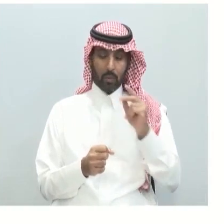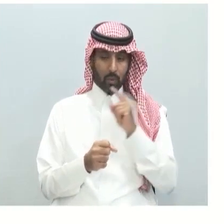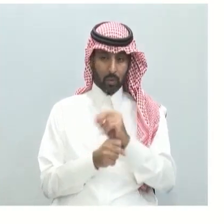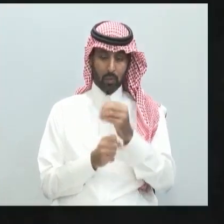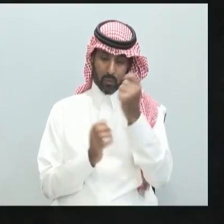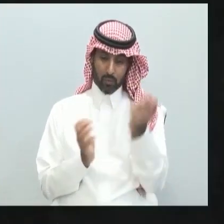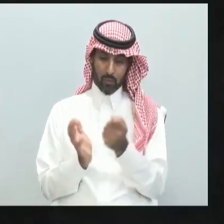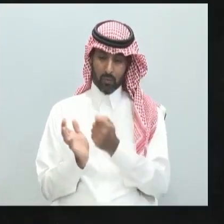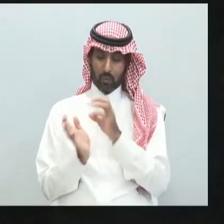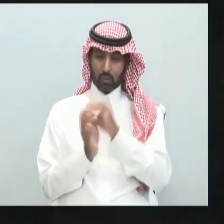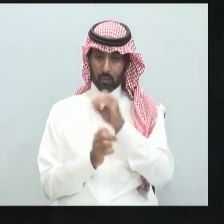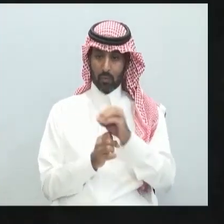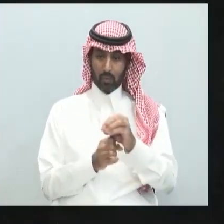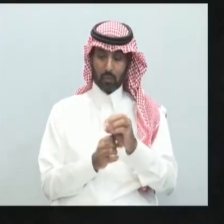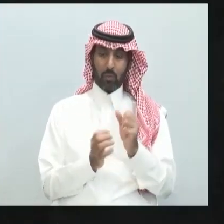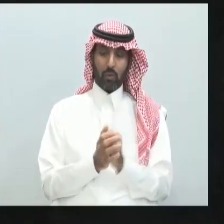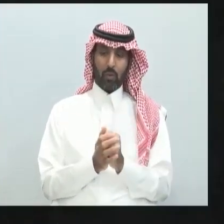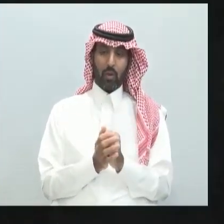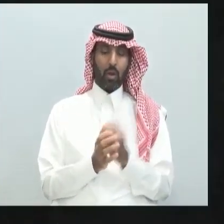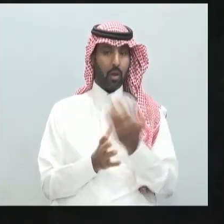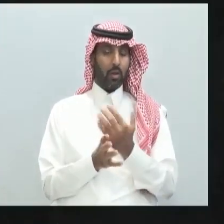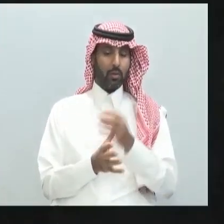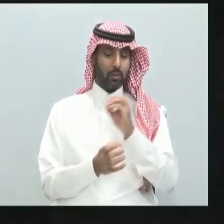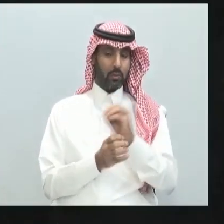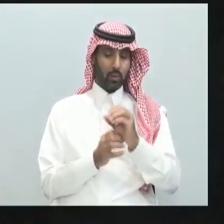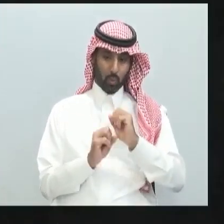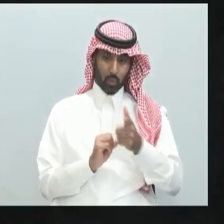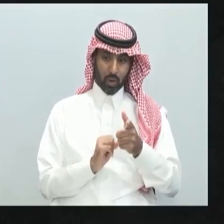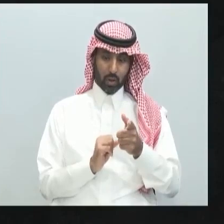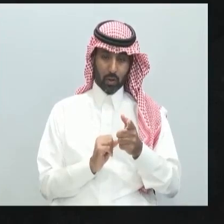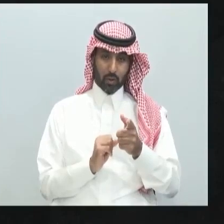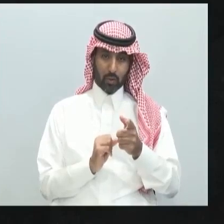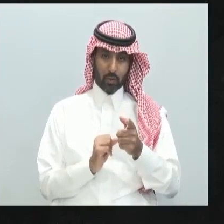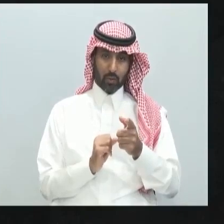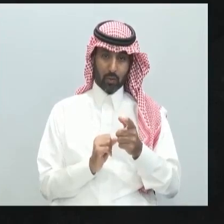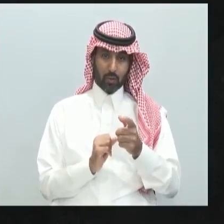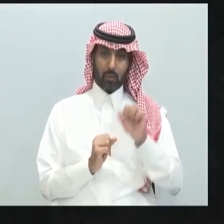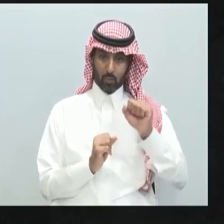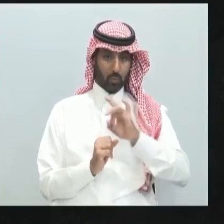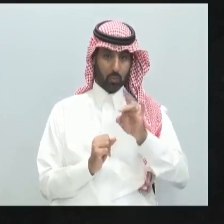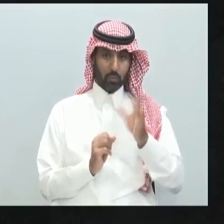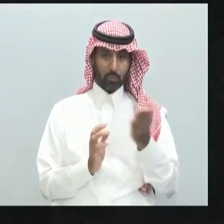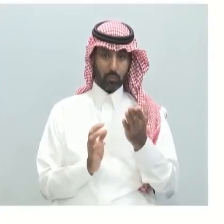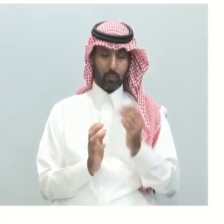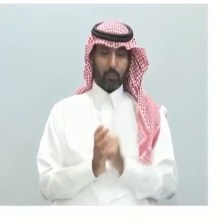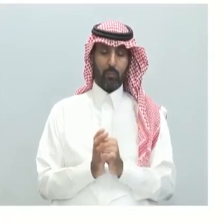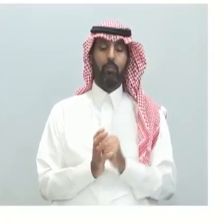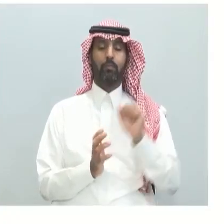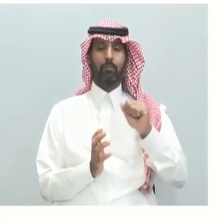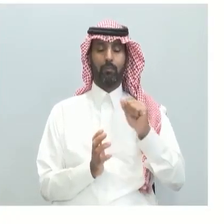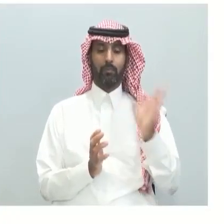in the article, does he provide explanations and reasons directly? Yes or no? Of course,